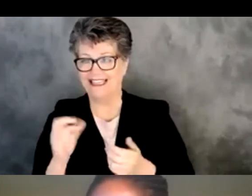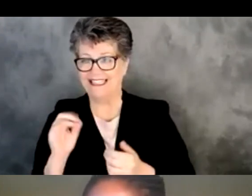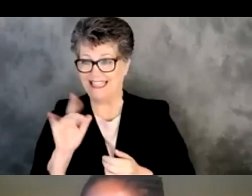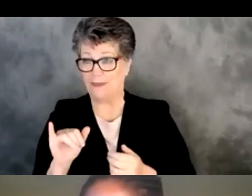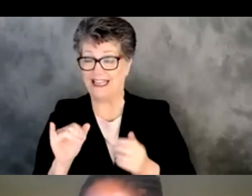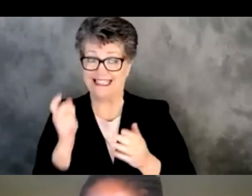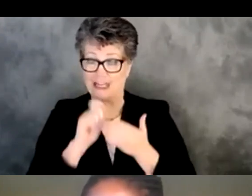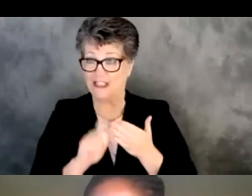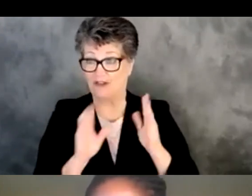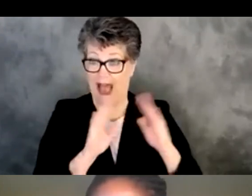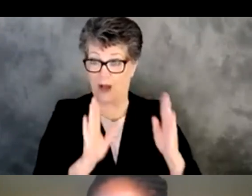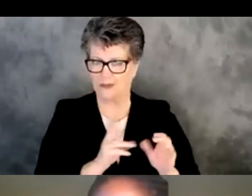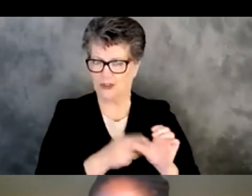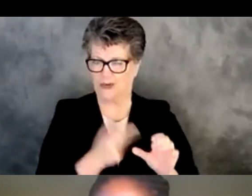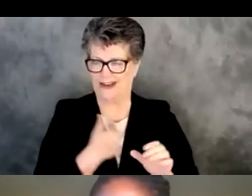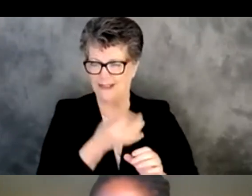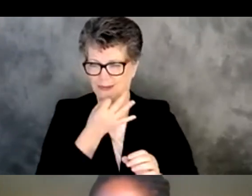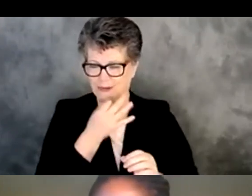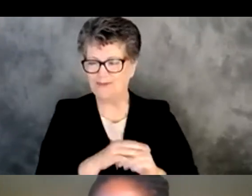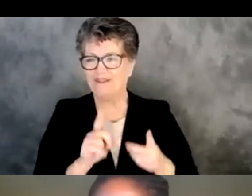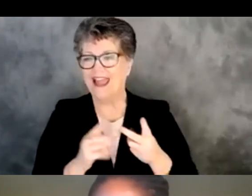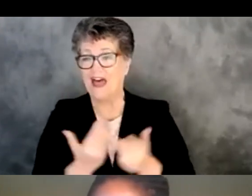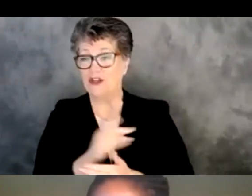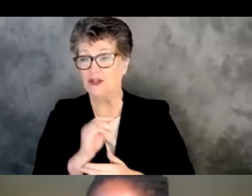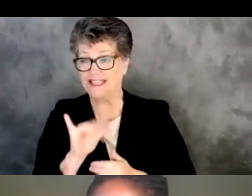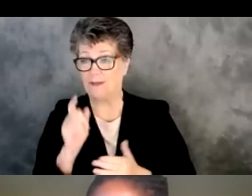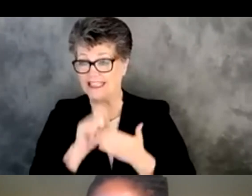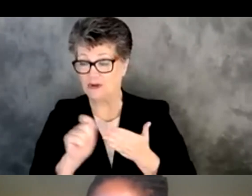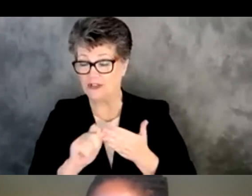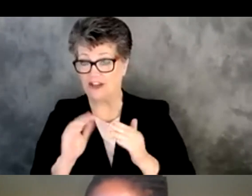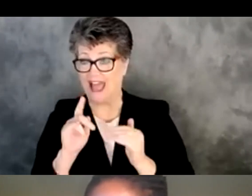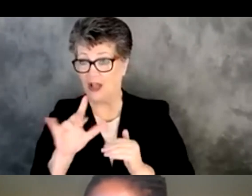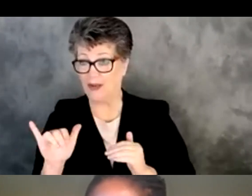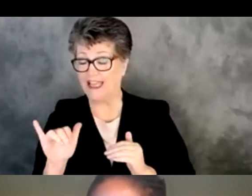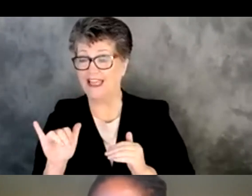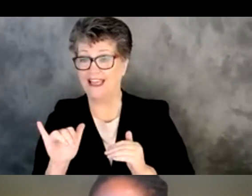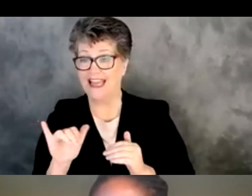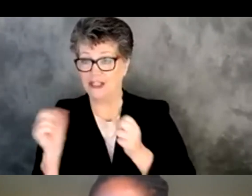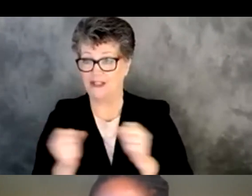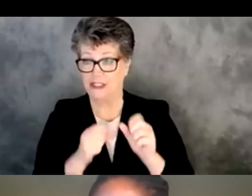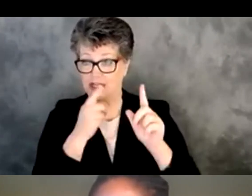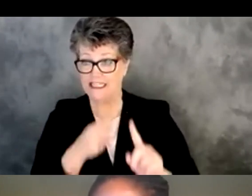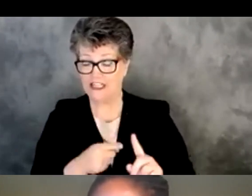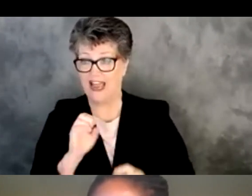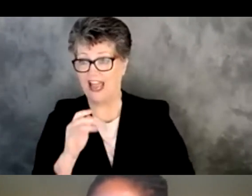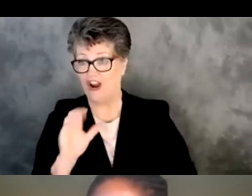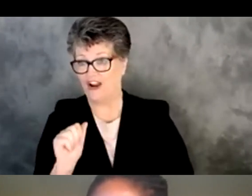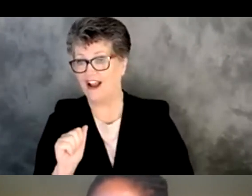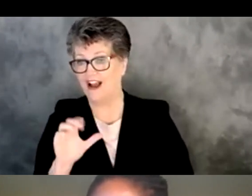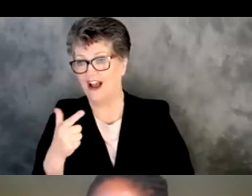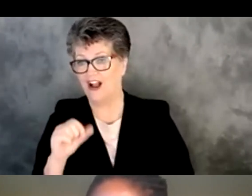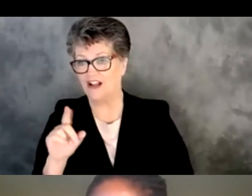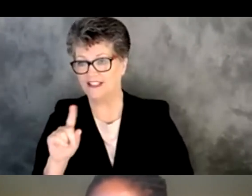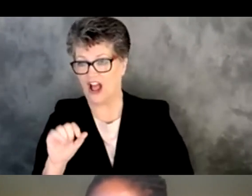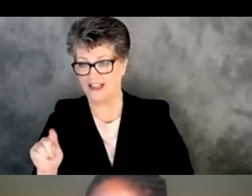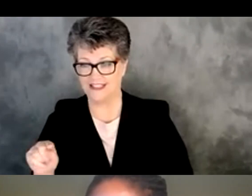be joining us here shortly, as well as our new Deputy Secretary of Equity and Strategic Initiatives, Erica Gonzalez, who also